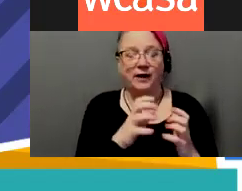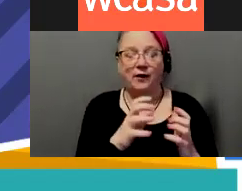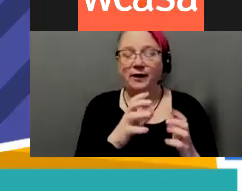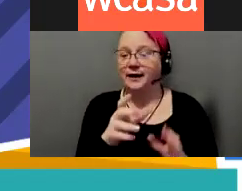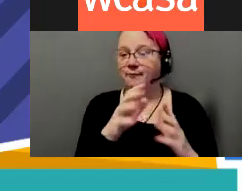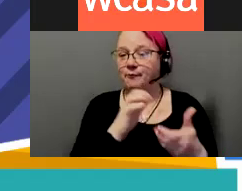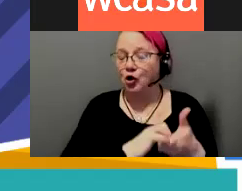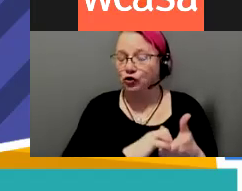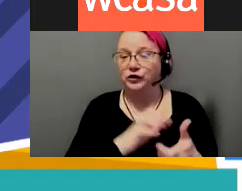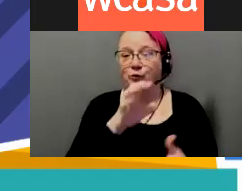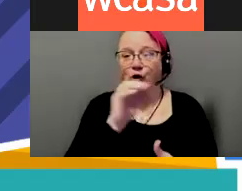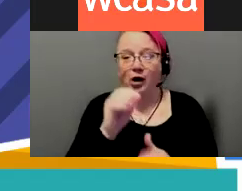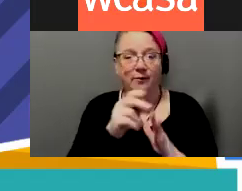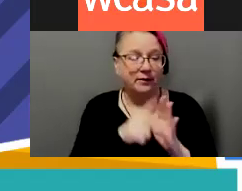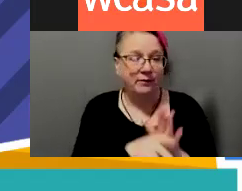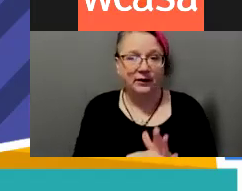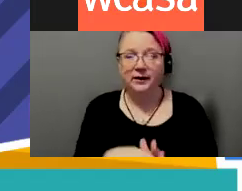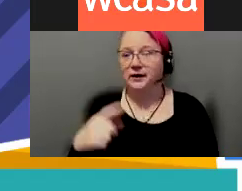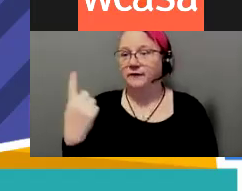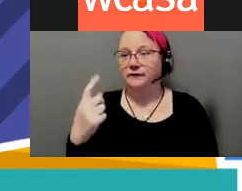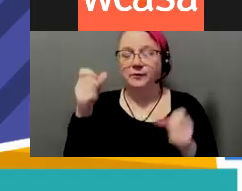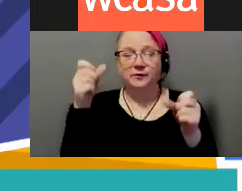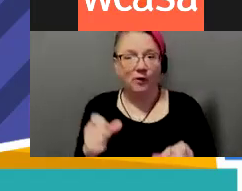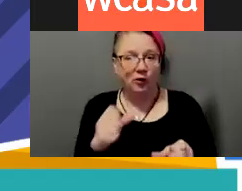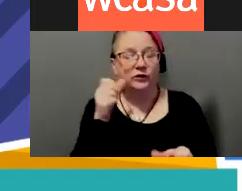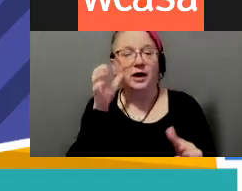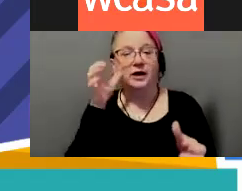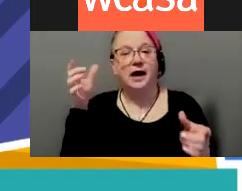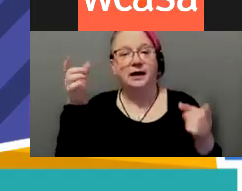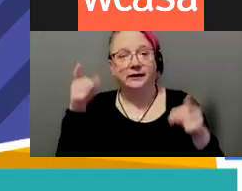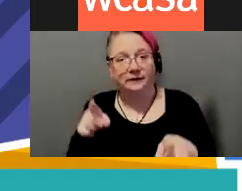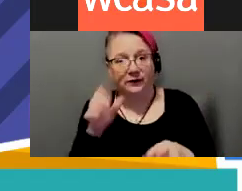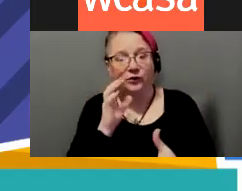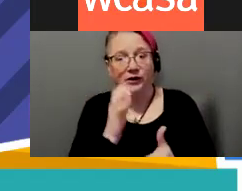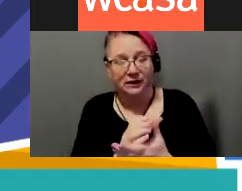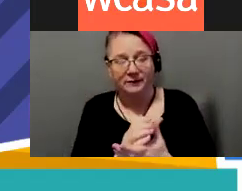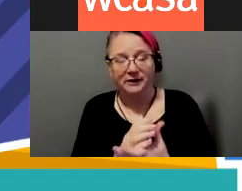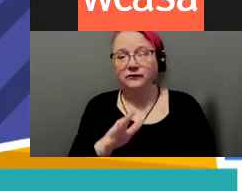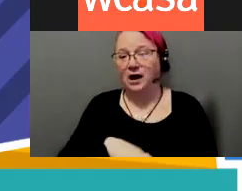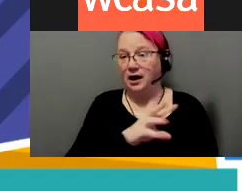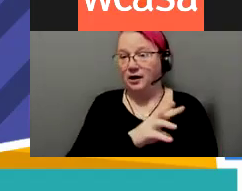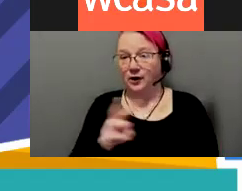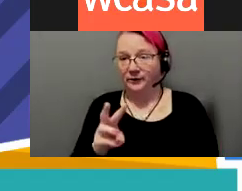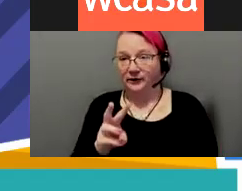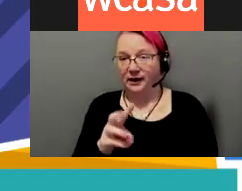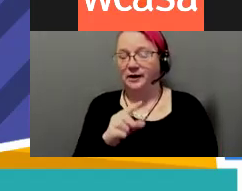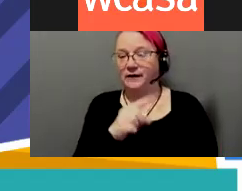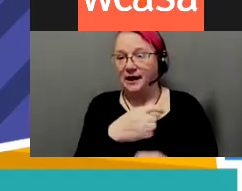policies being involved. So if someone posts non-consensual images on a website they created and